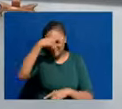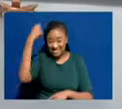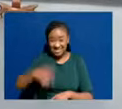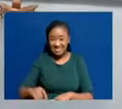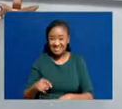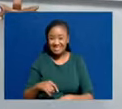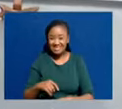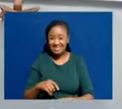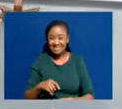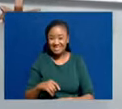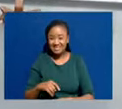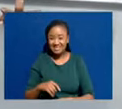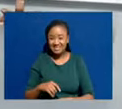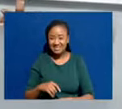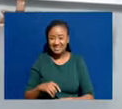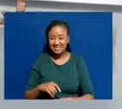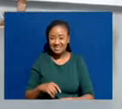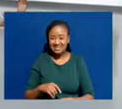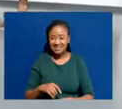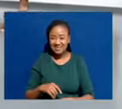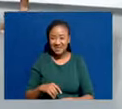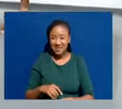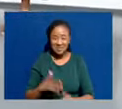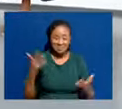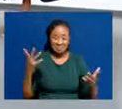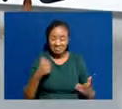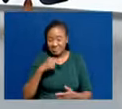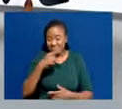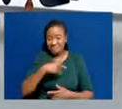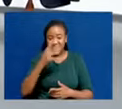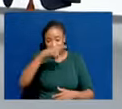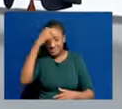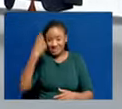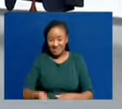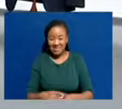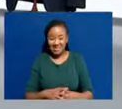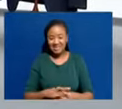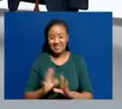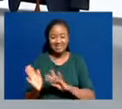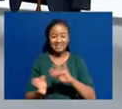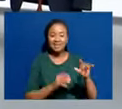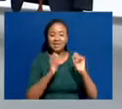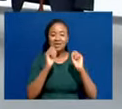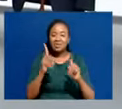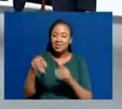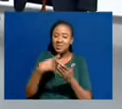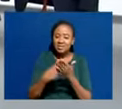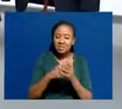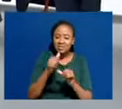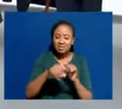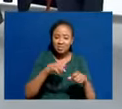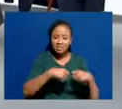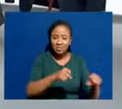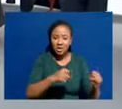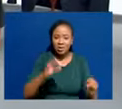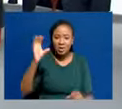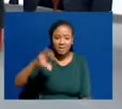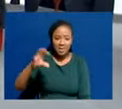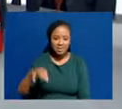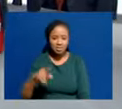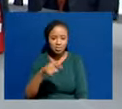maybe he was sweating and I was crying. Okay, sorry. It's a mess. My bad. You're talking about Matatus and Bodaboza a moment ago. The Termini,